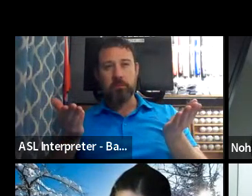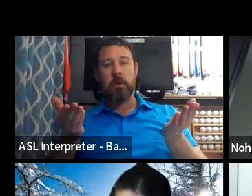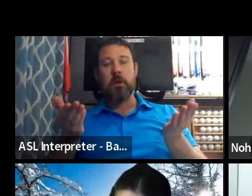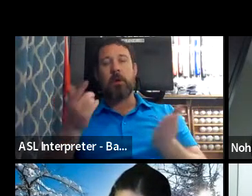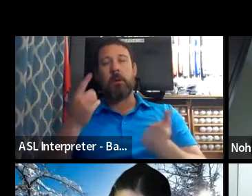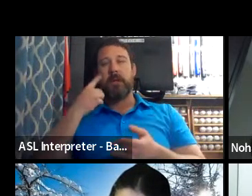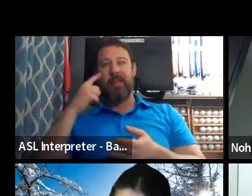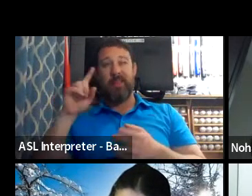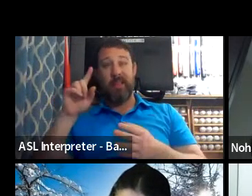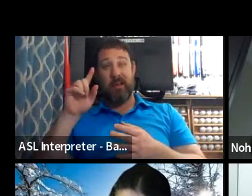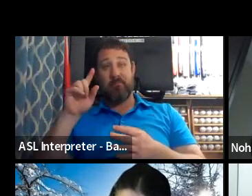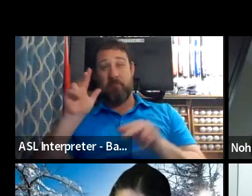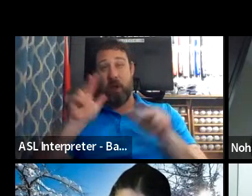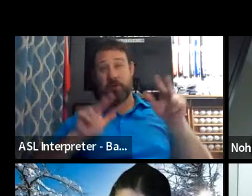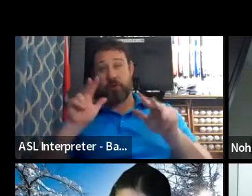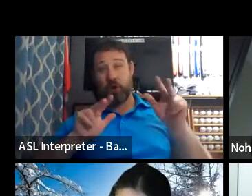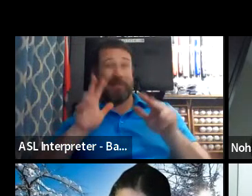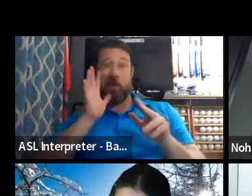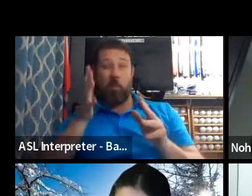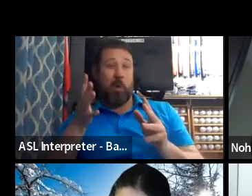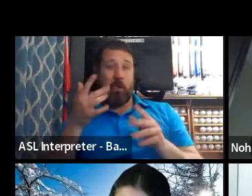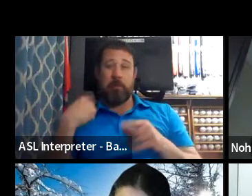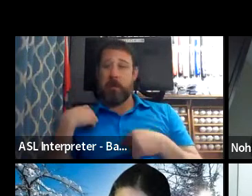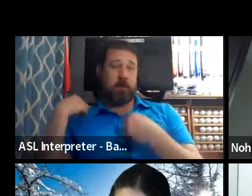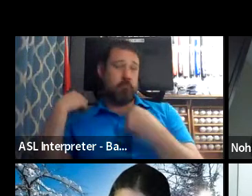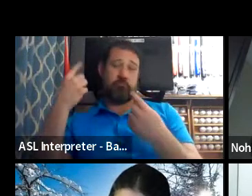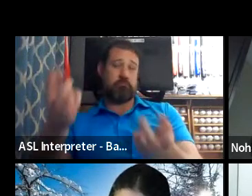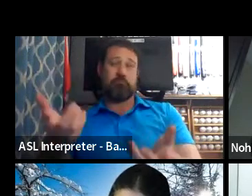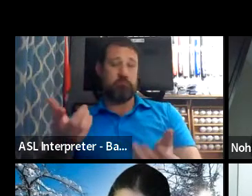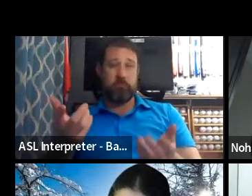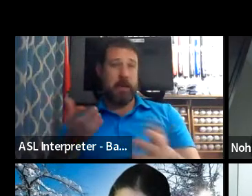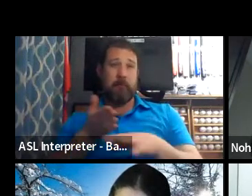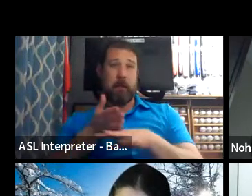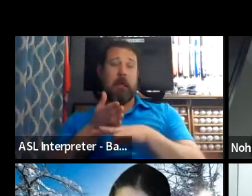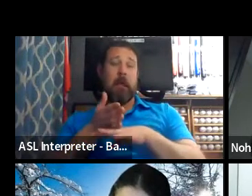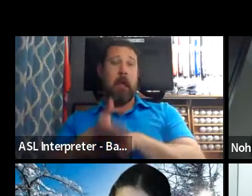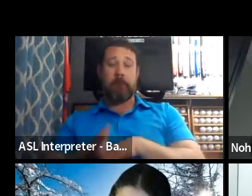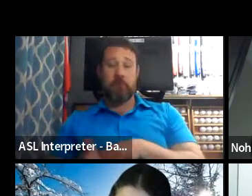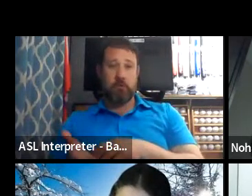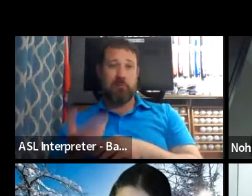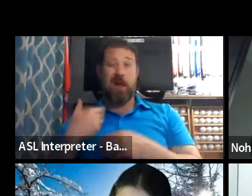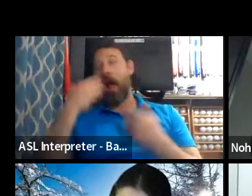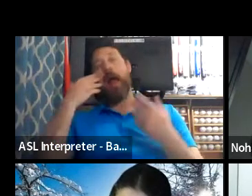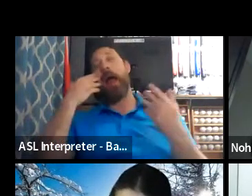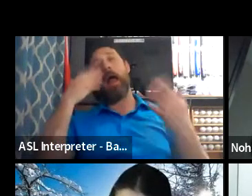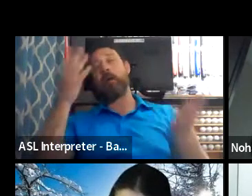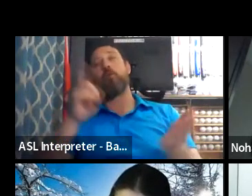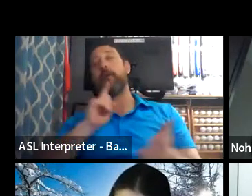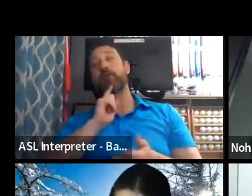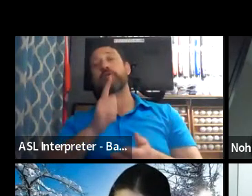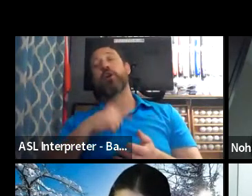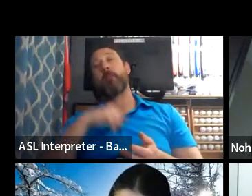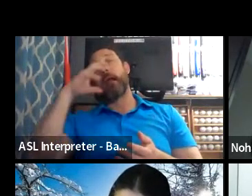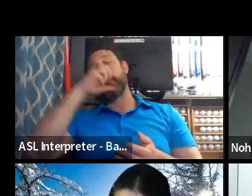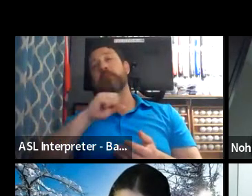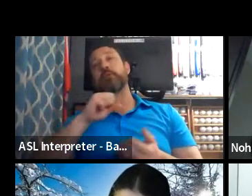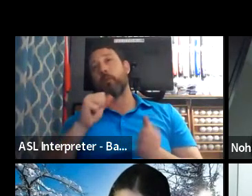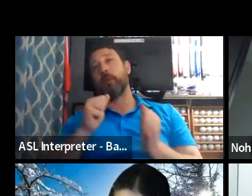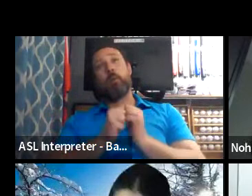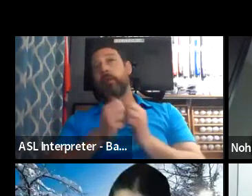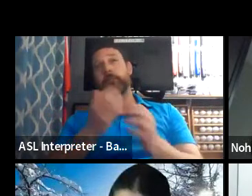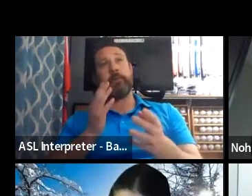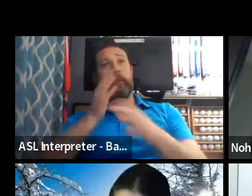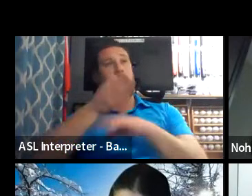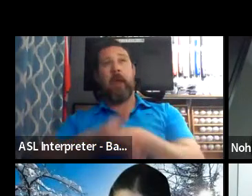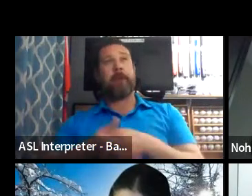think, uncertainty will probably be with us even after, I don't know for sure. My guess is it'll probably be with us even